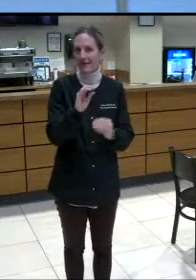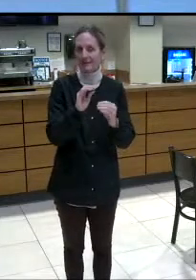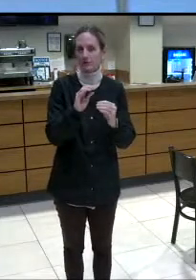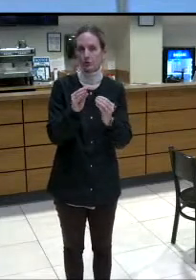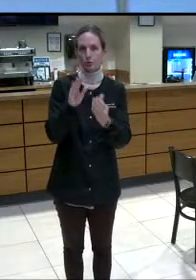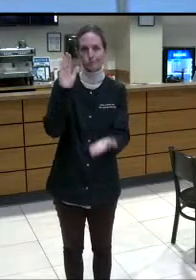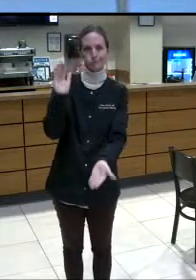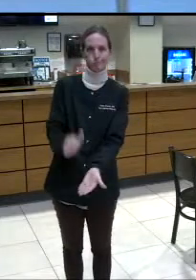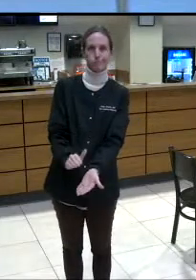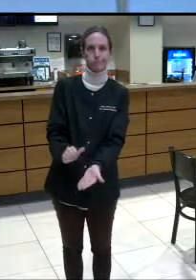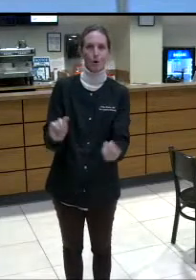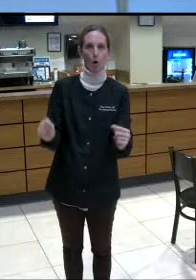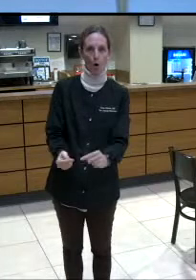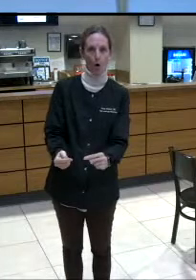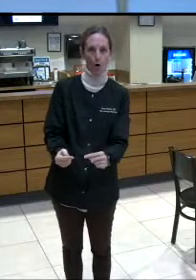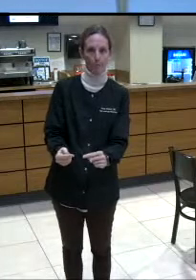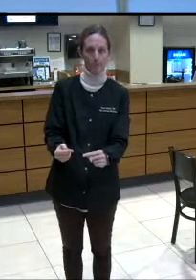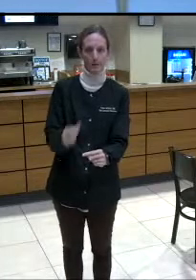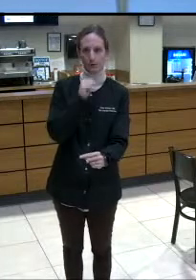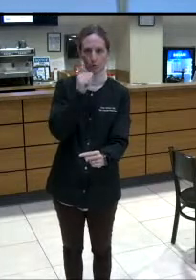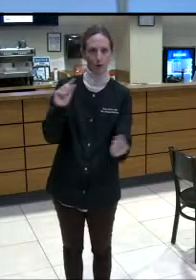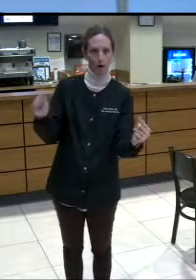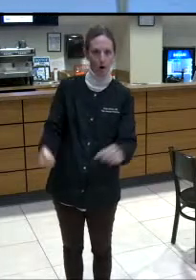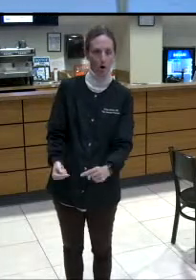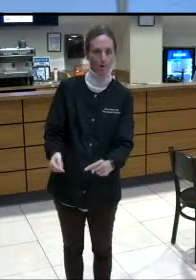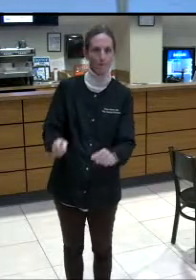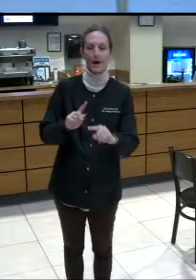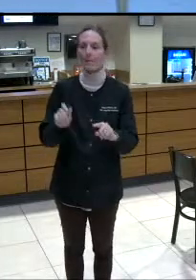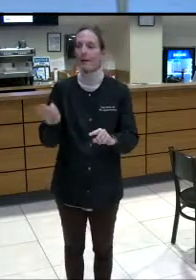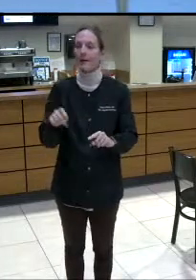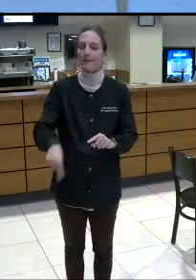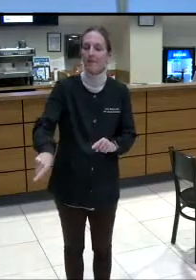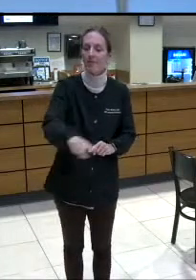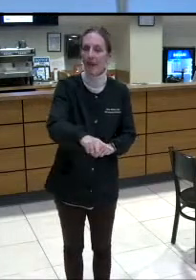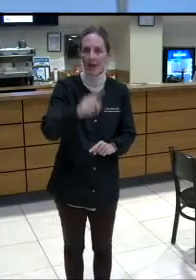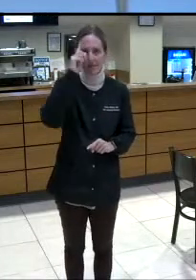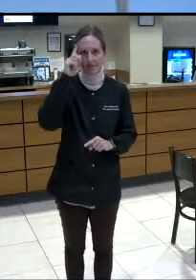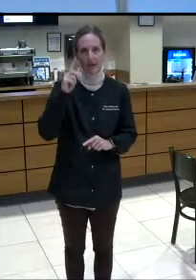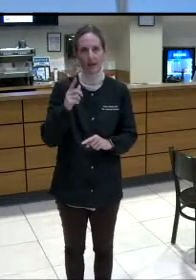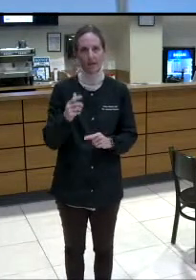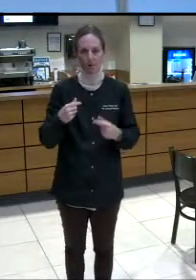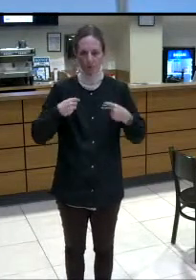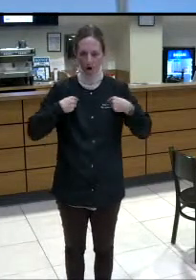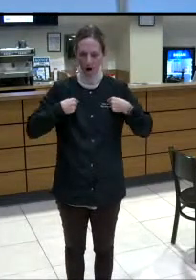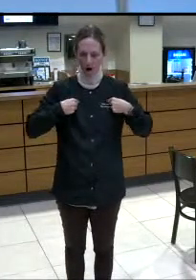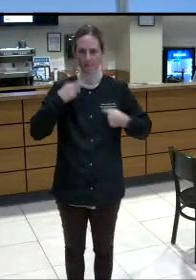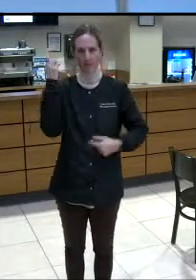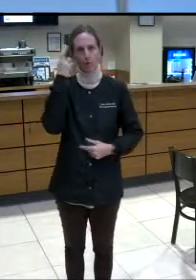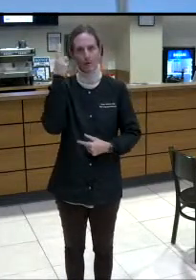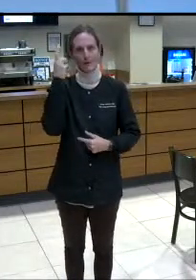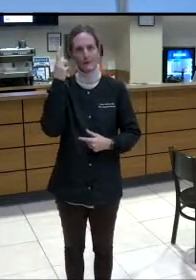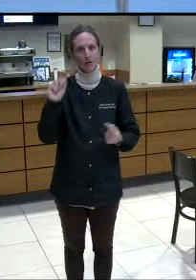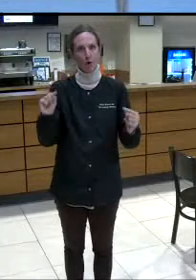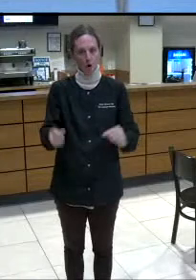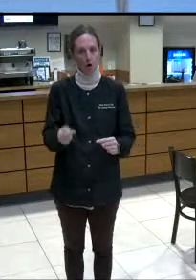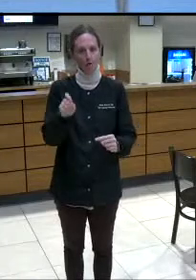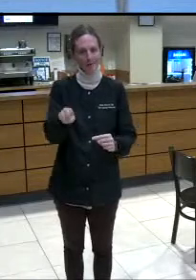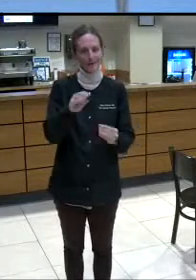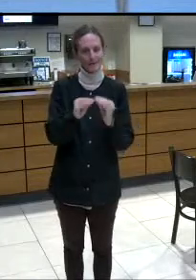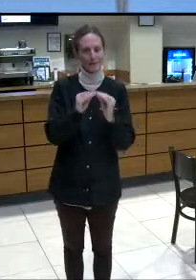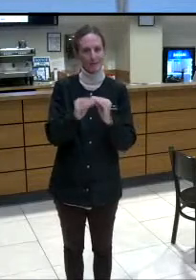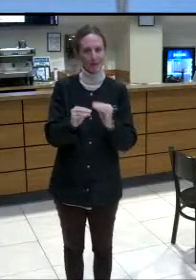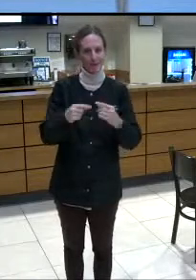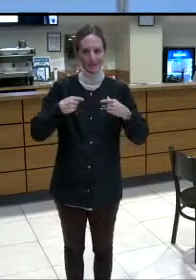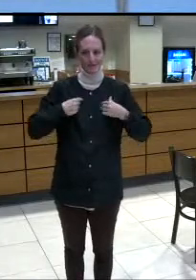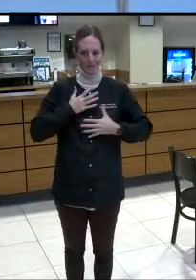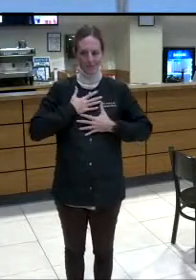start to internalize that they are still the root of that harm needing to be repaired. You know what I mean? So what is supposed to